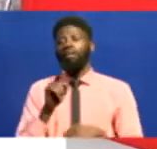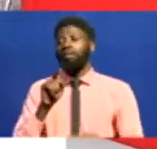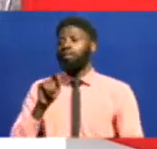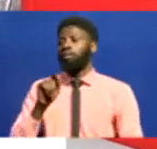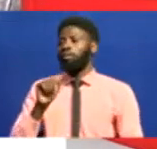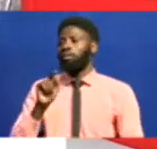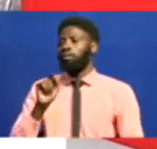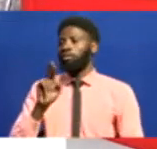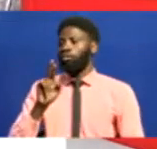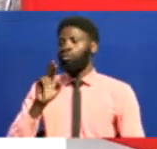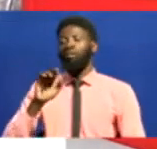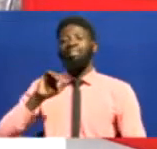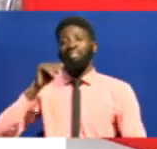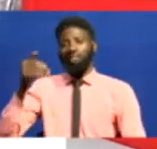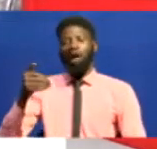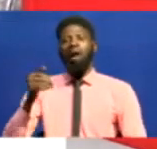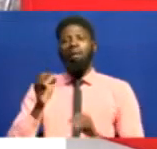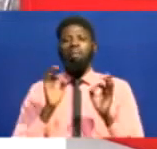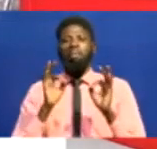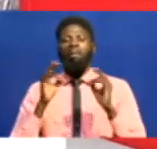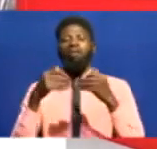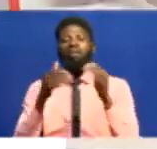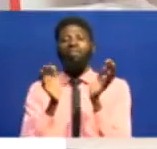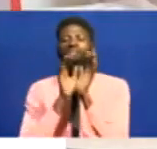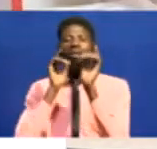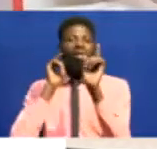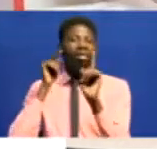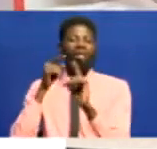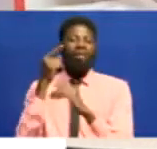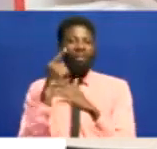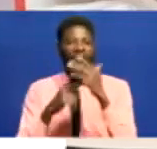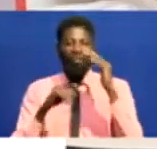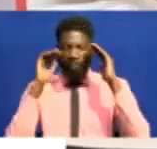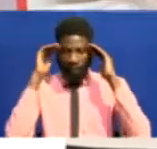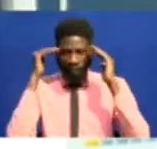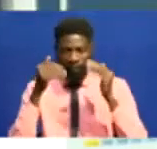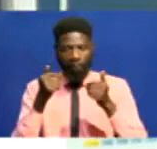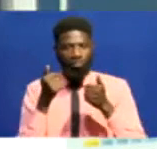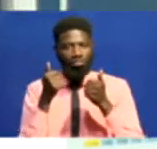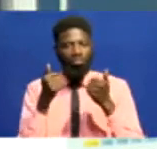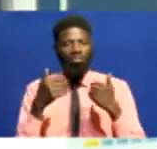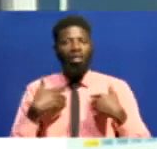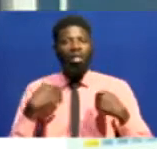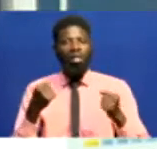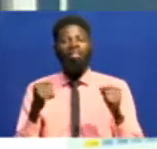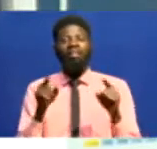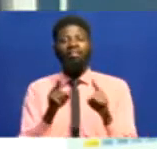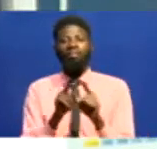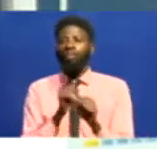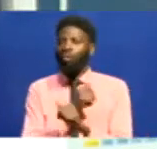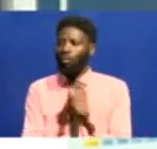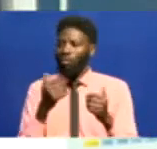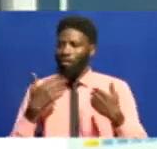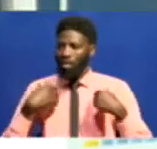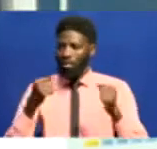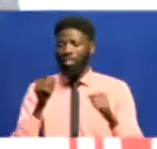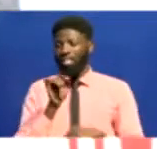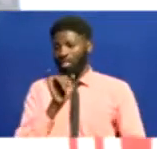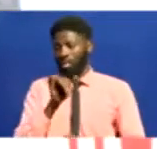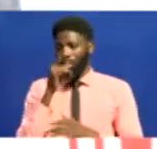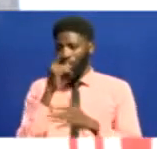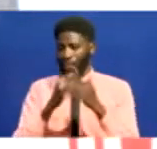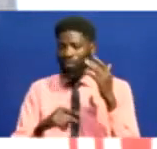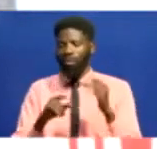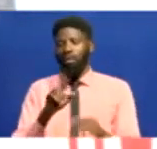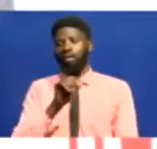community, and they have an ambition of focusing on good health and wellness, and that's what AAR Healthcare provides. To